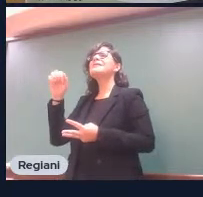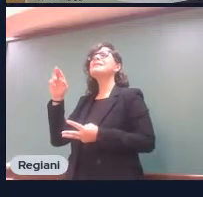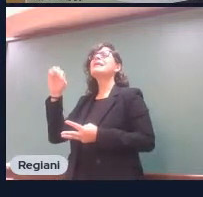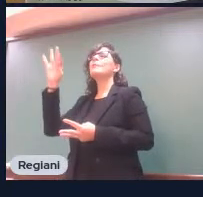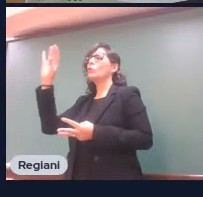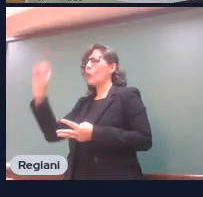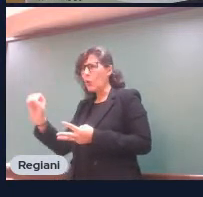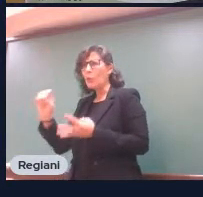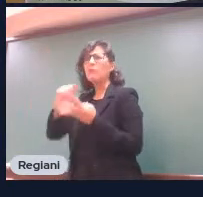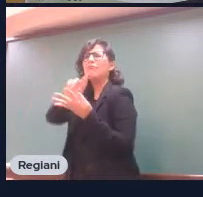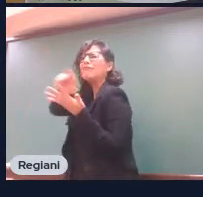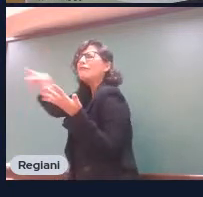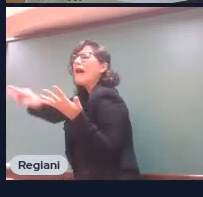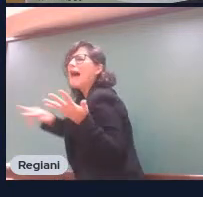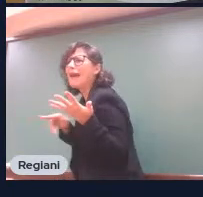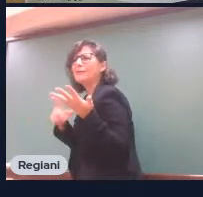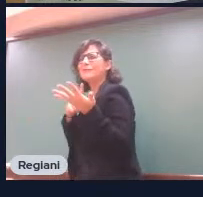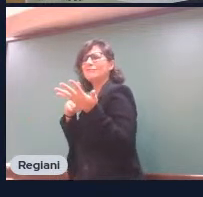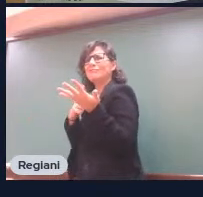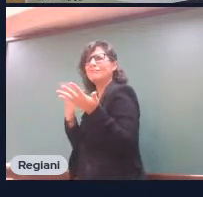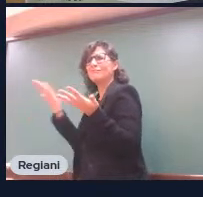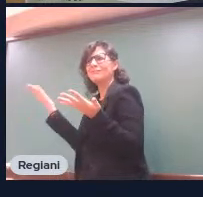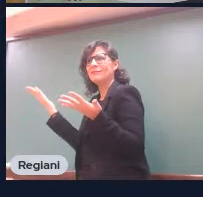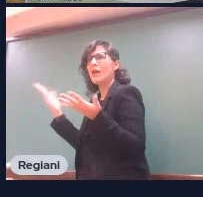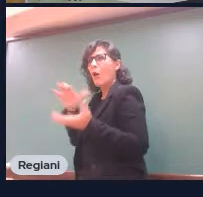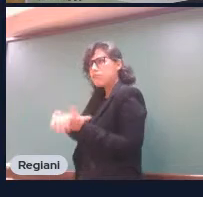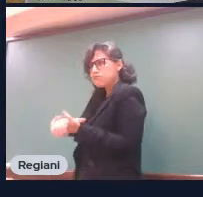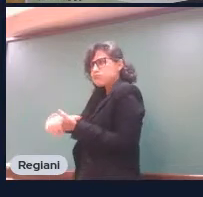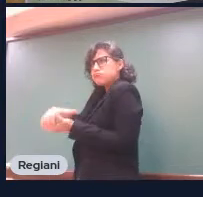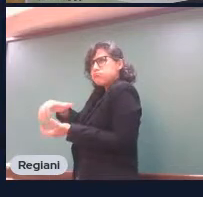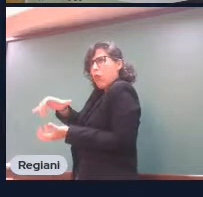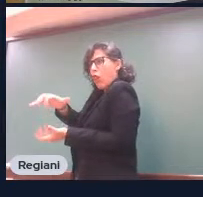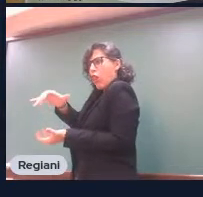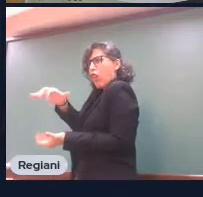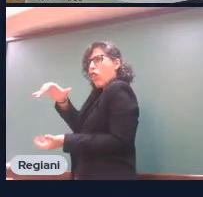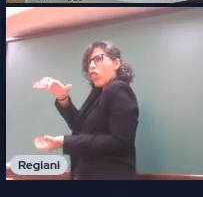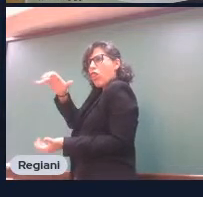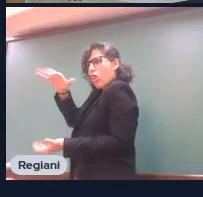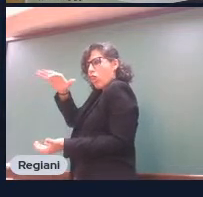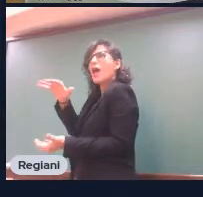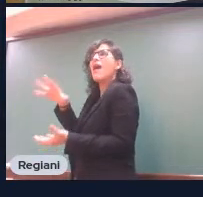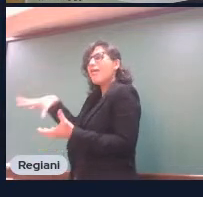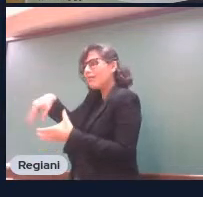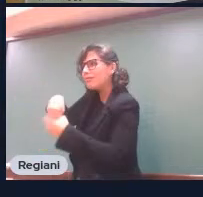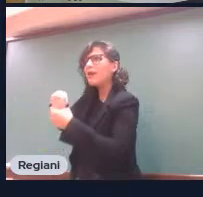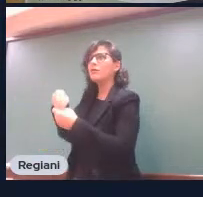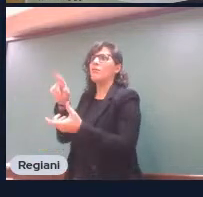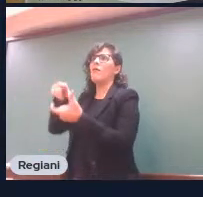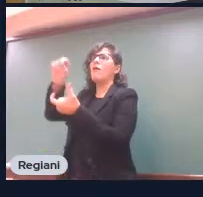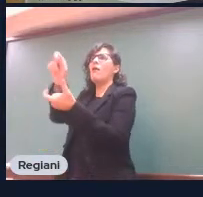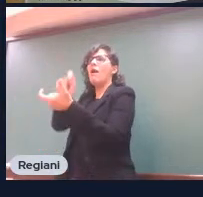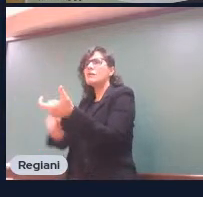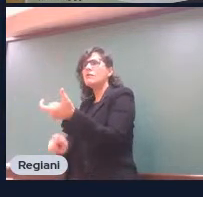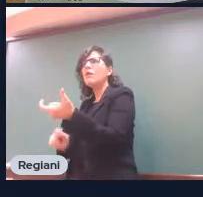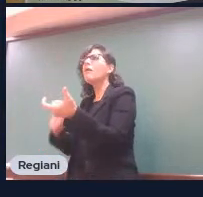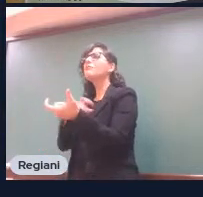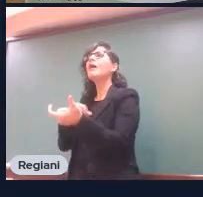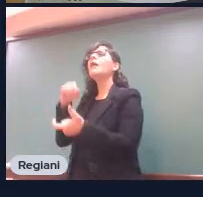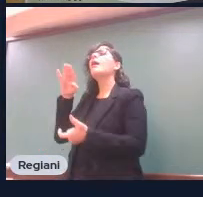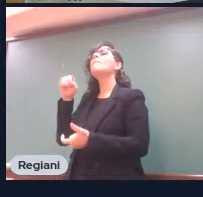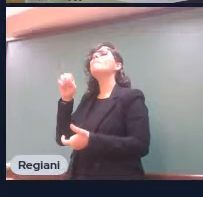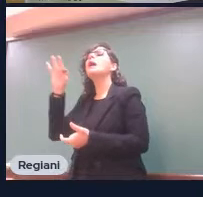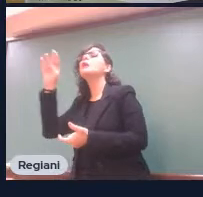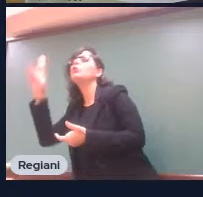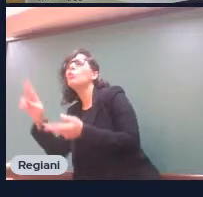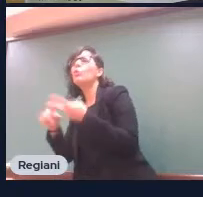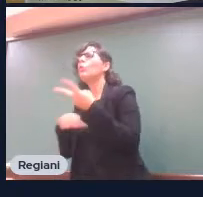Maori. In my big corpus of everything that includes lexicography, you find all these Bantu languages and other African languages